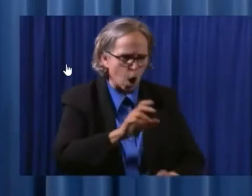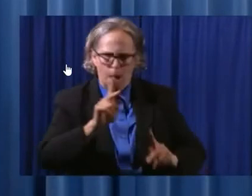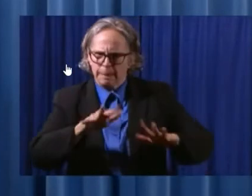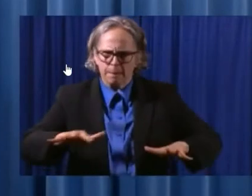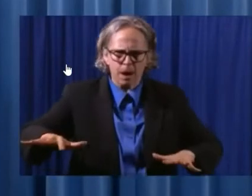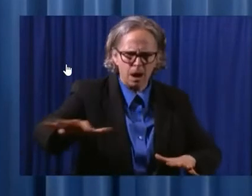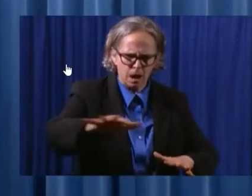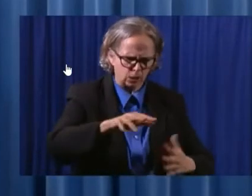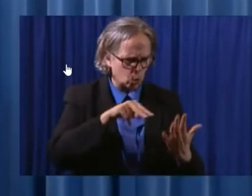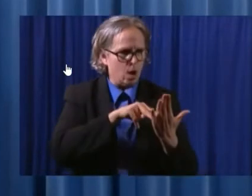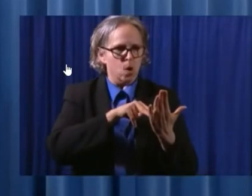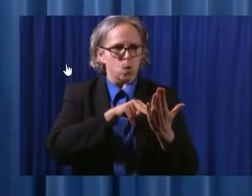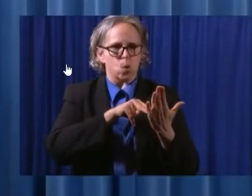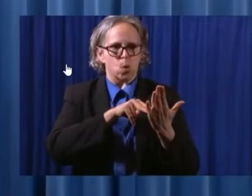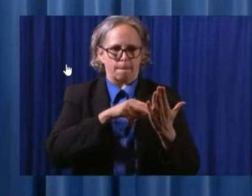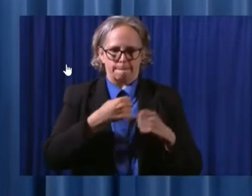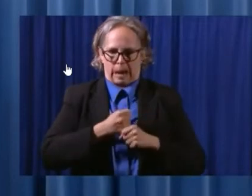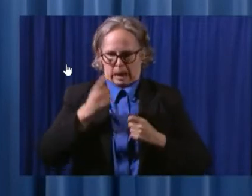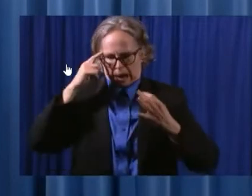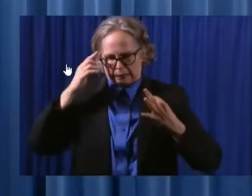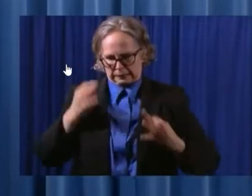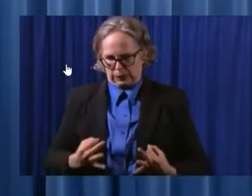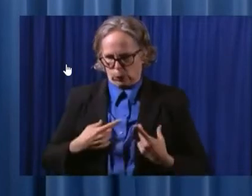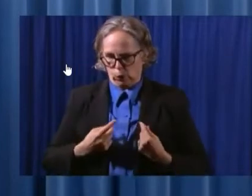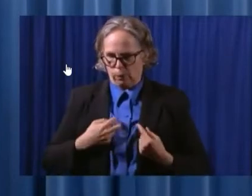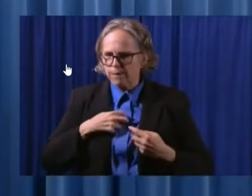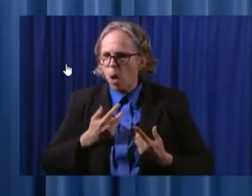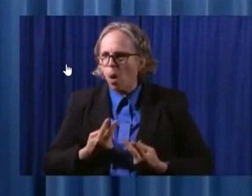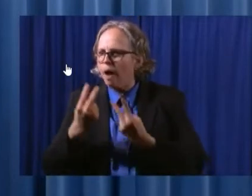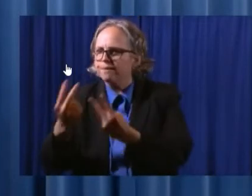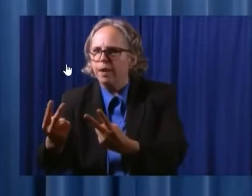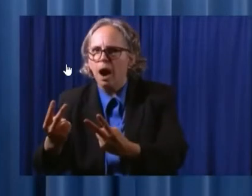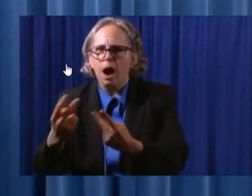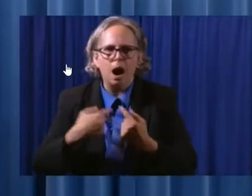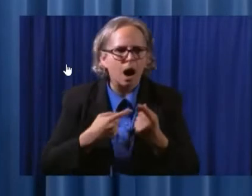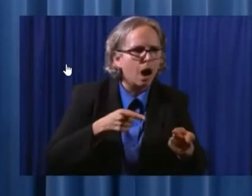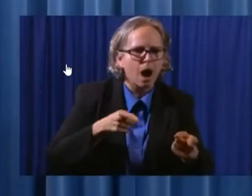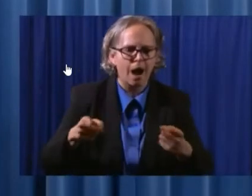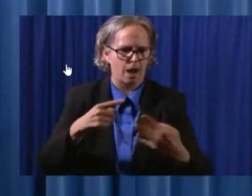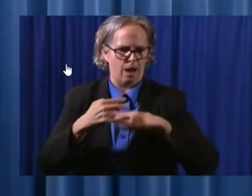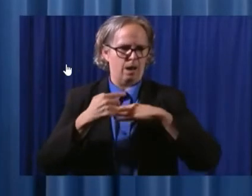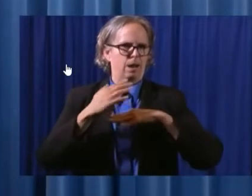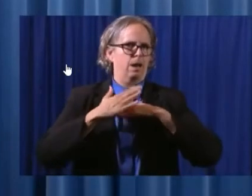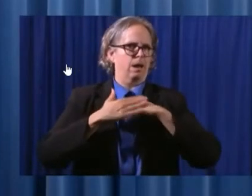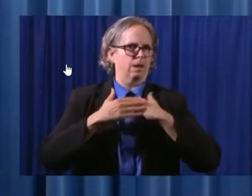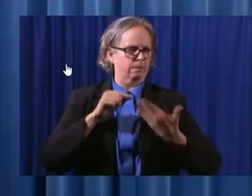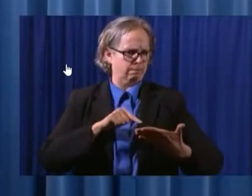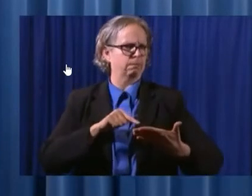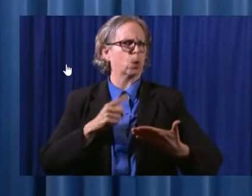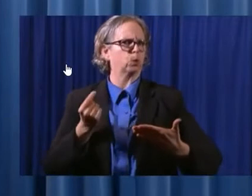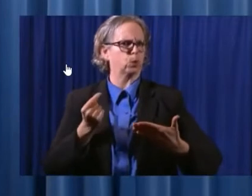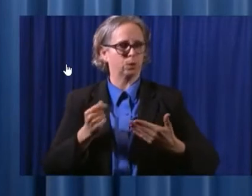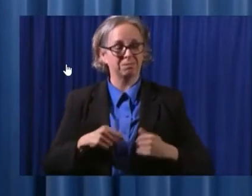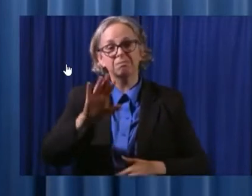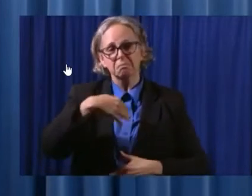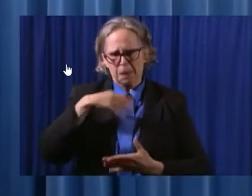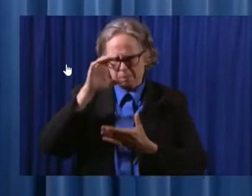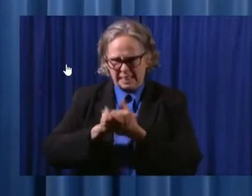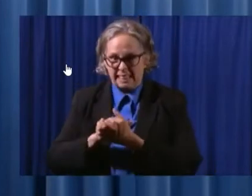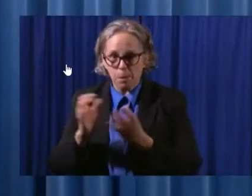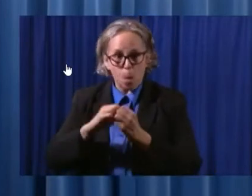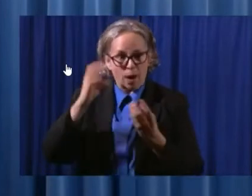response and action. Again, our belief is more information is better. The system consists of 4 levels